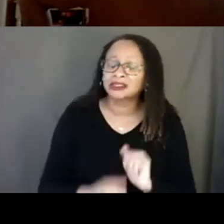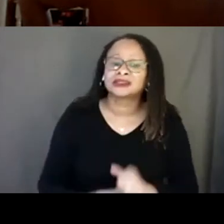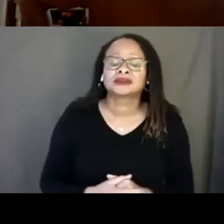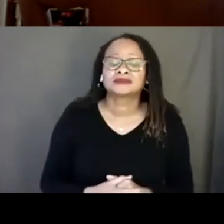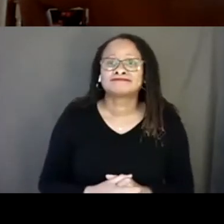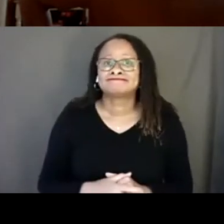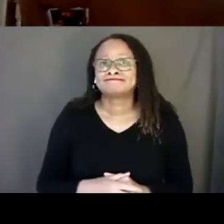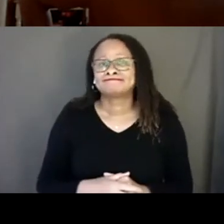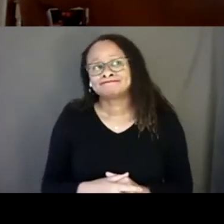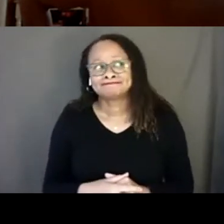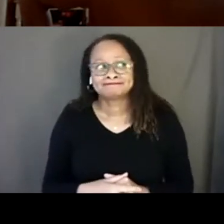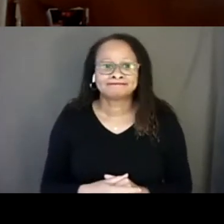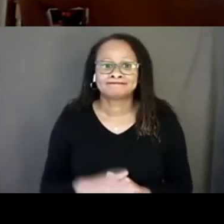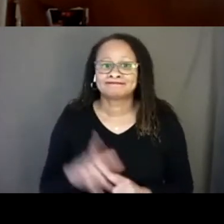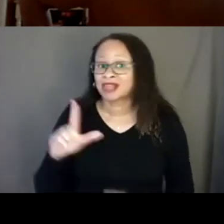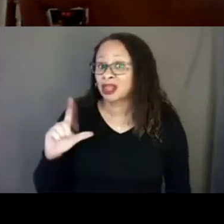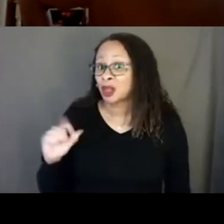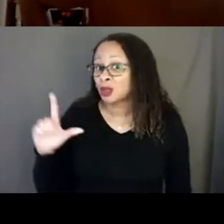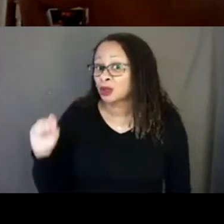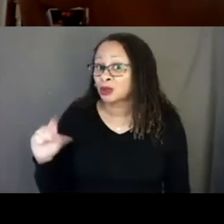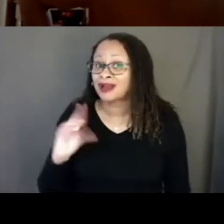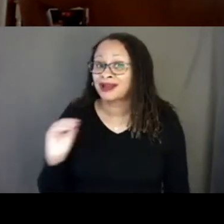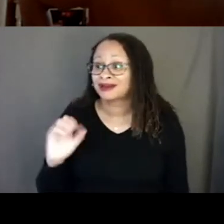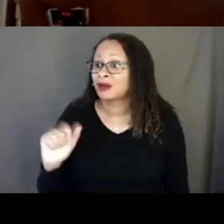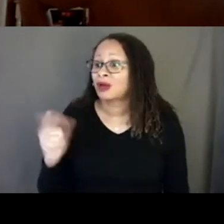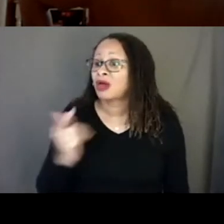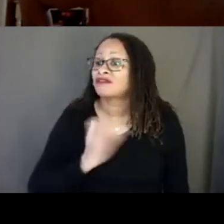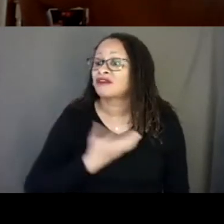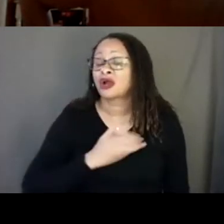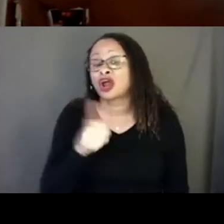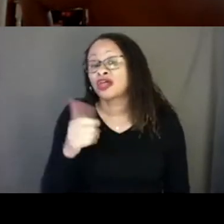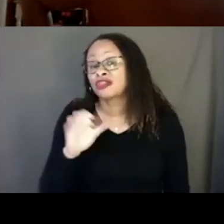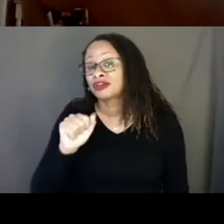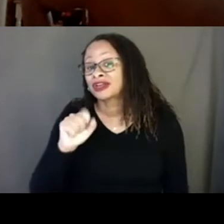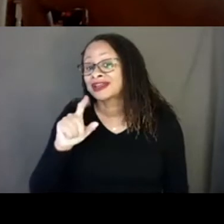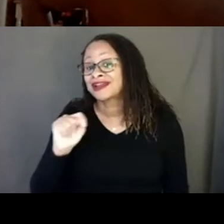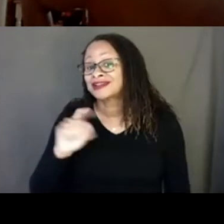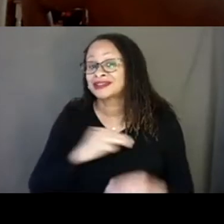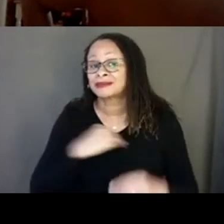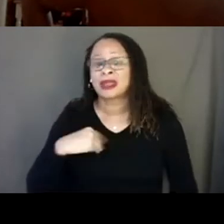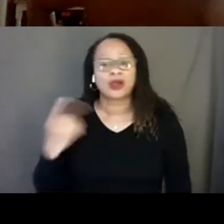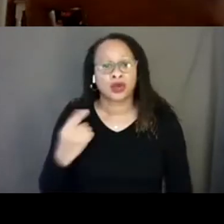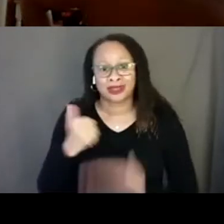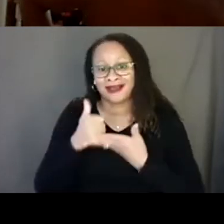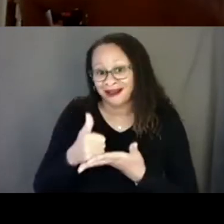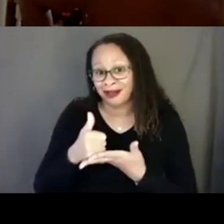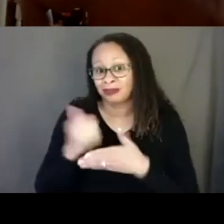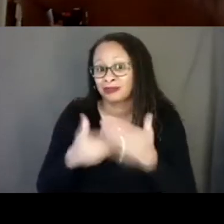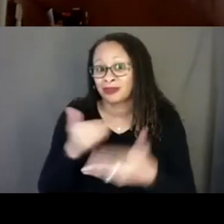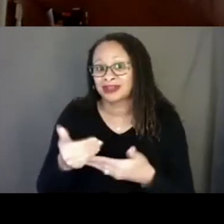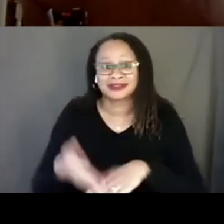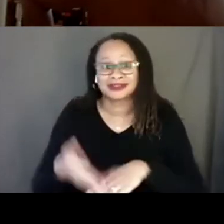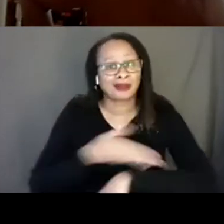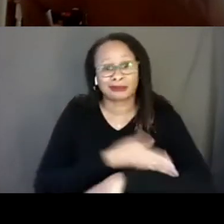you know, Lolo and all of our other cast members only helped our process.